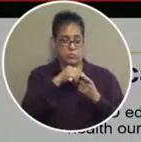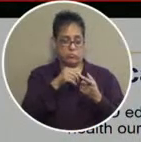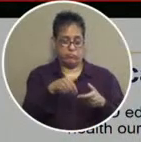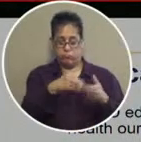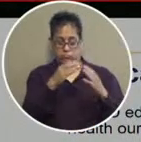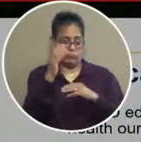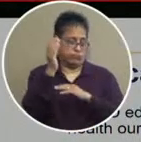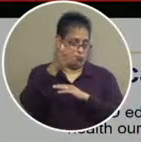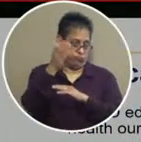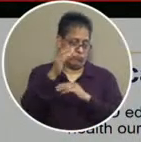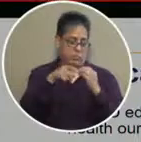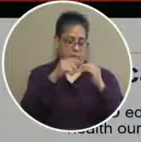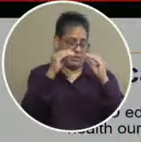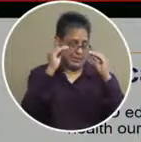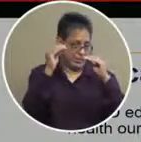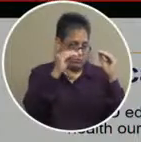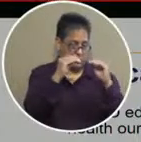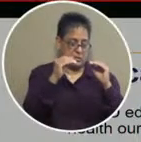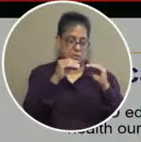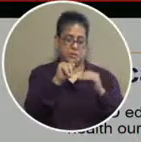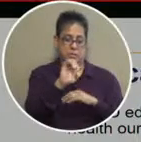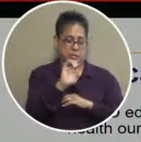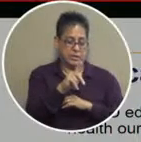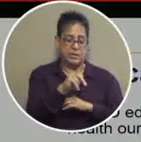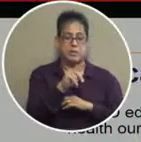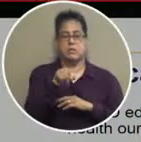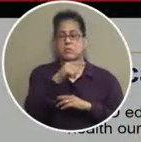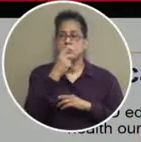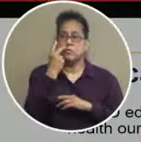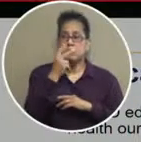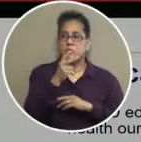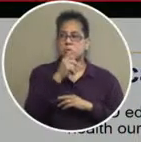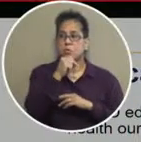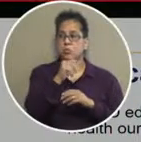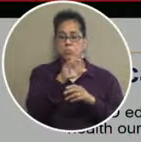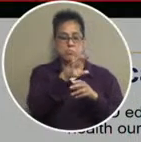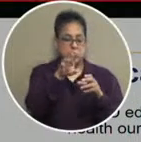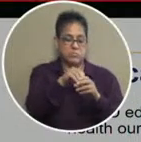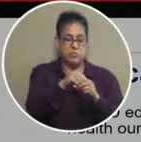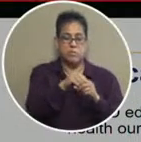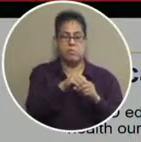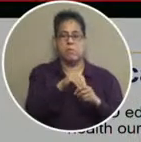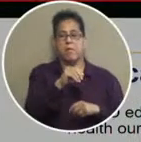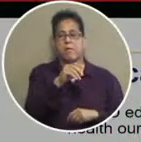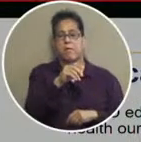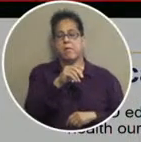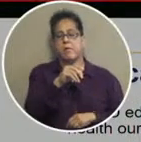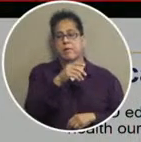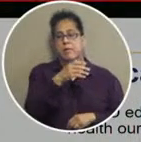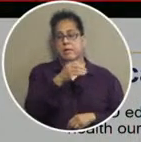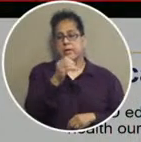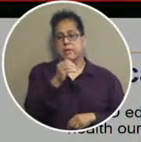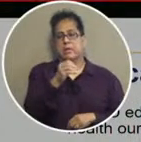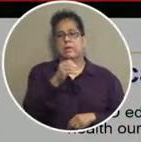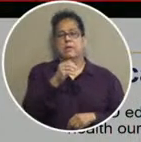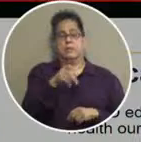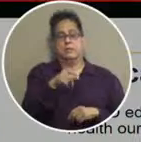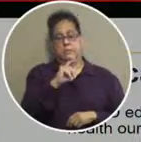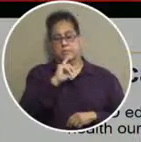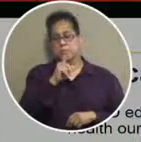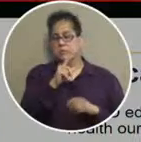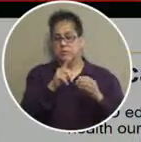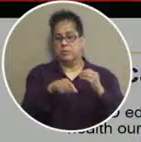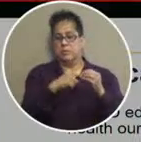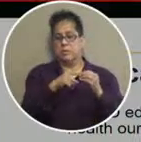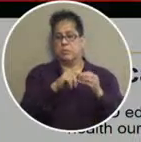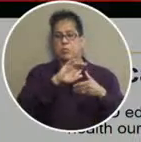before talking about the Education Task Force, but I think that you can see through the various presentations, it is very much about